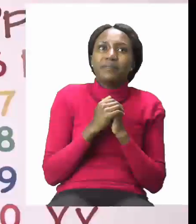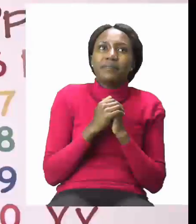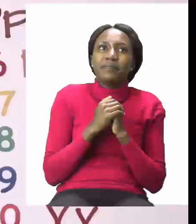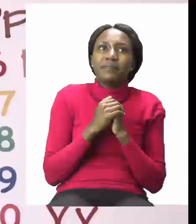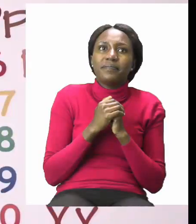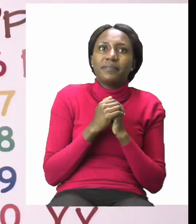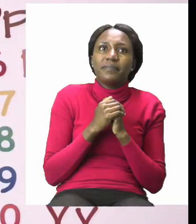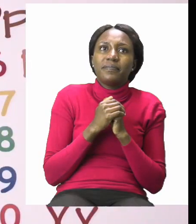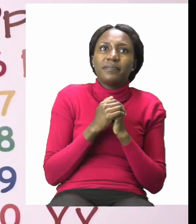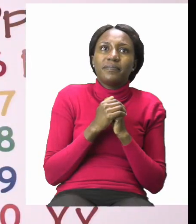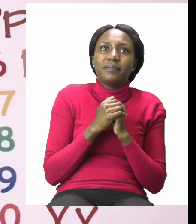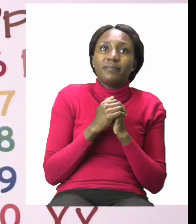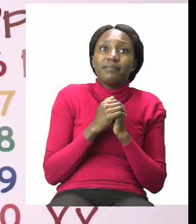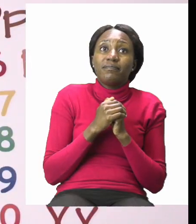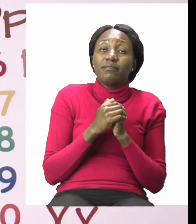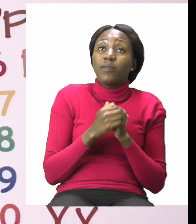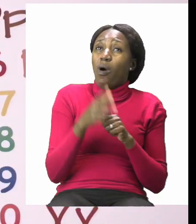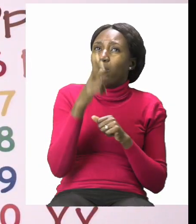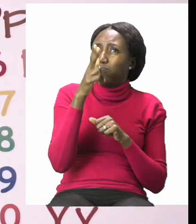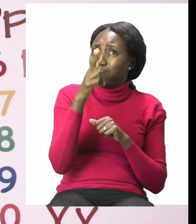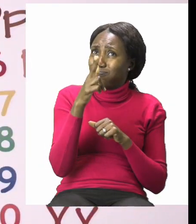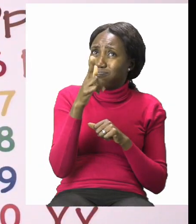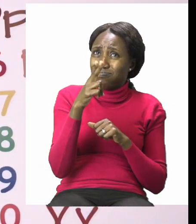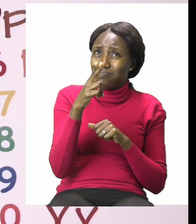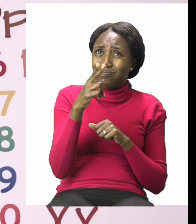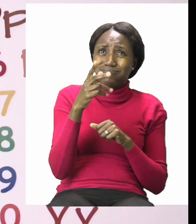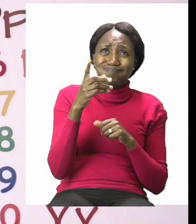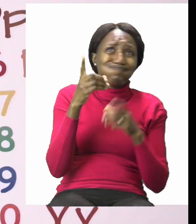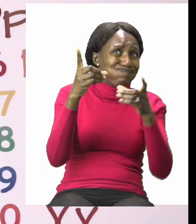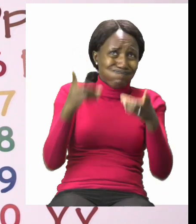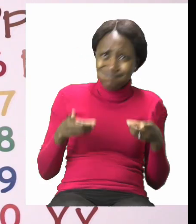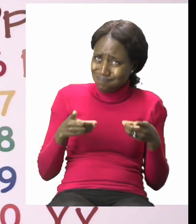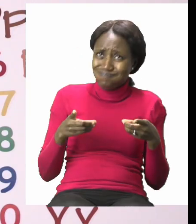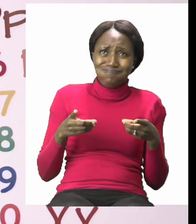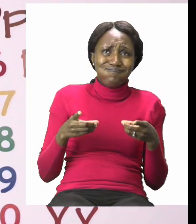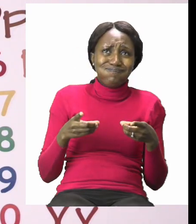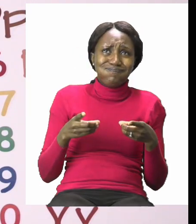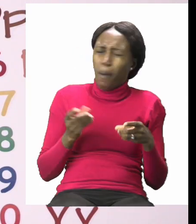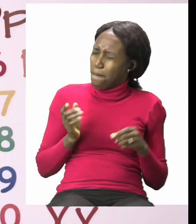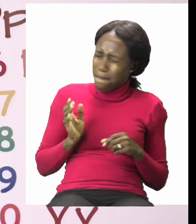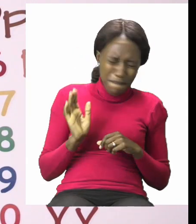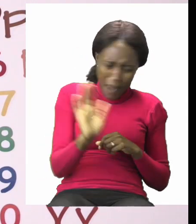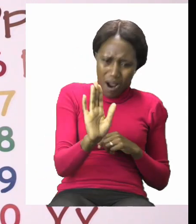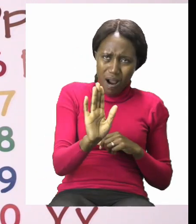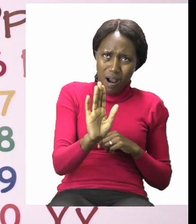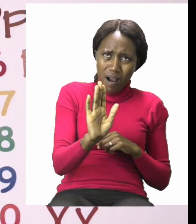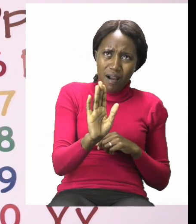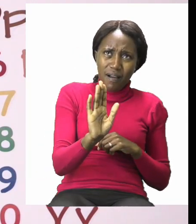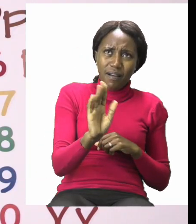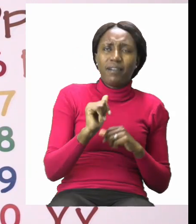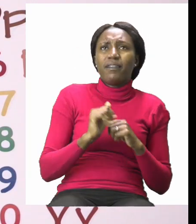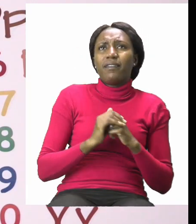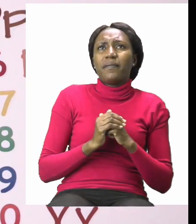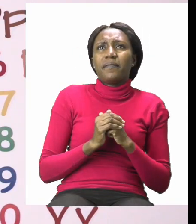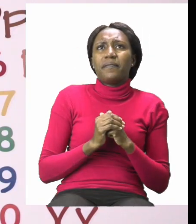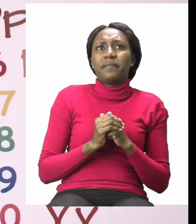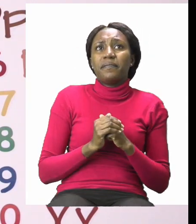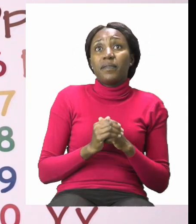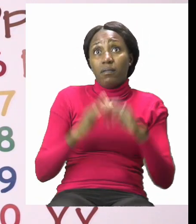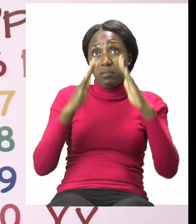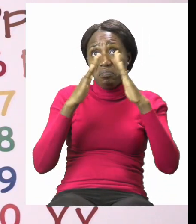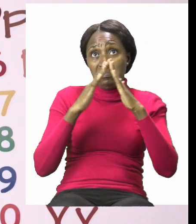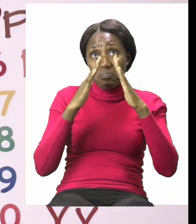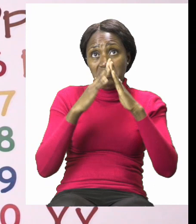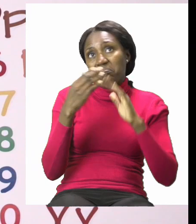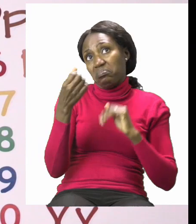I'm always telling you that a pair of scissors can be dangerous. It's also part of the things that we may have in our house